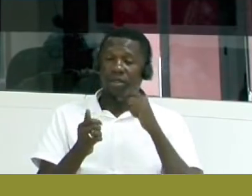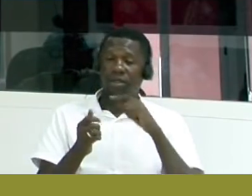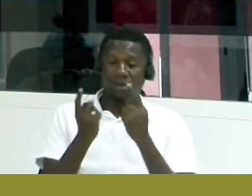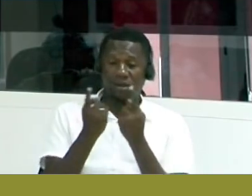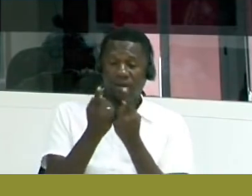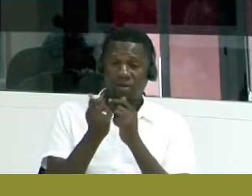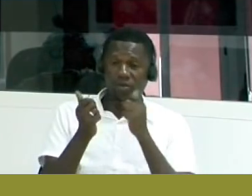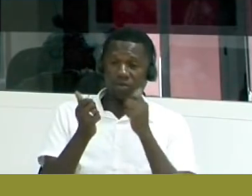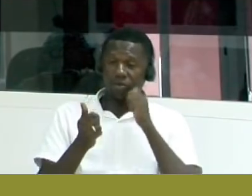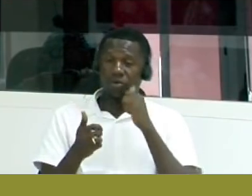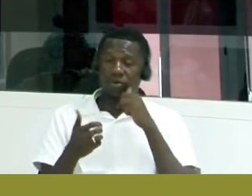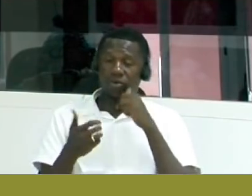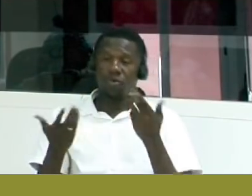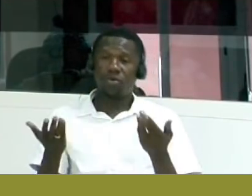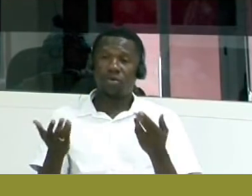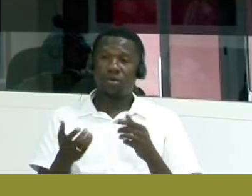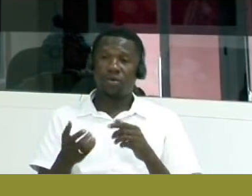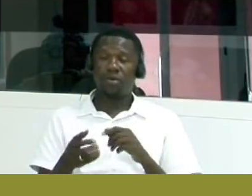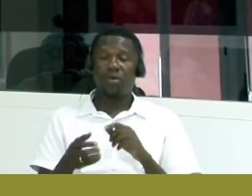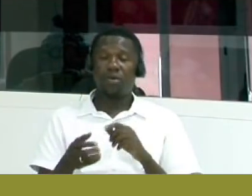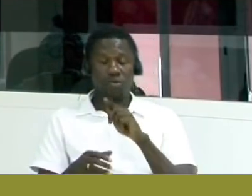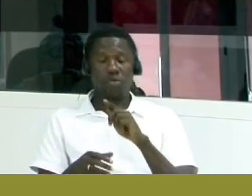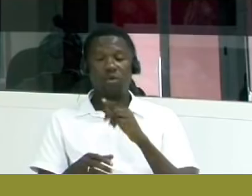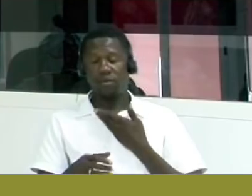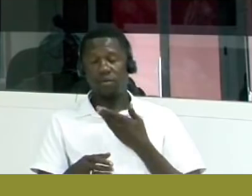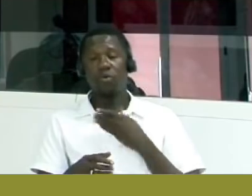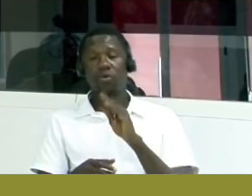used? It should have been done.